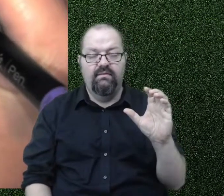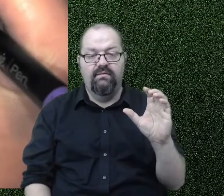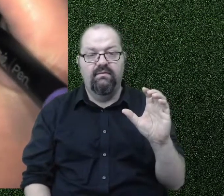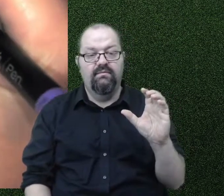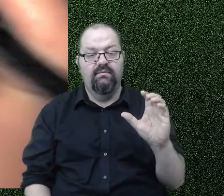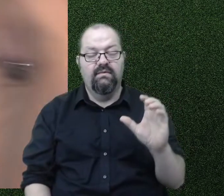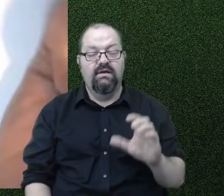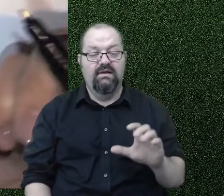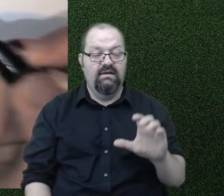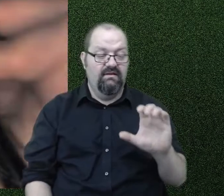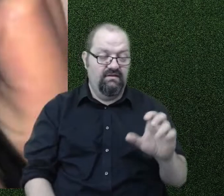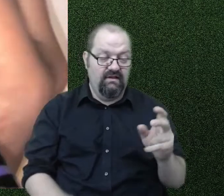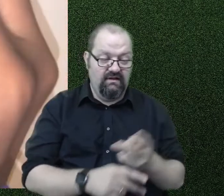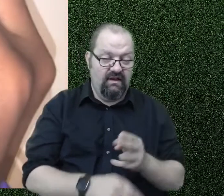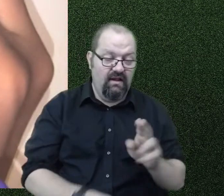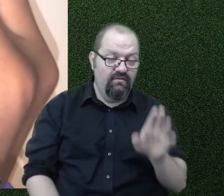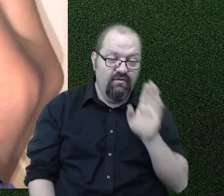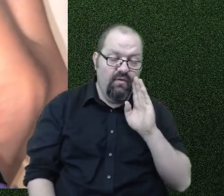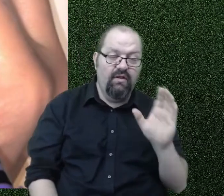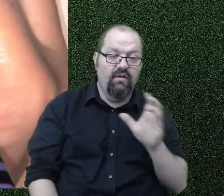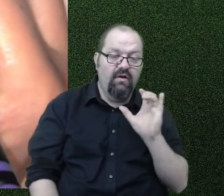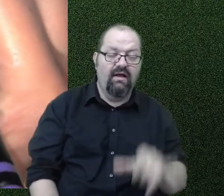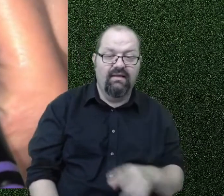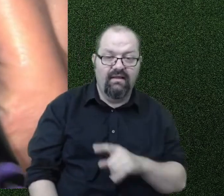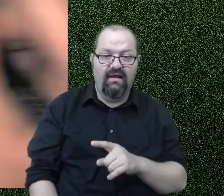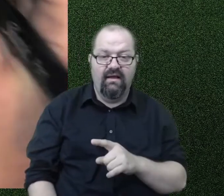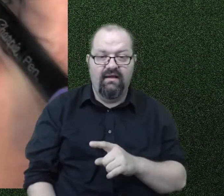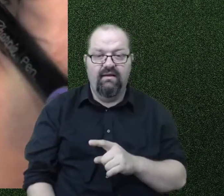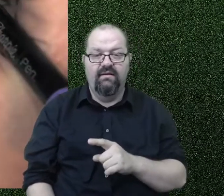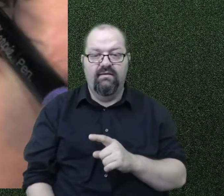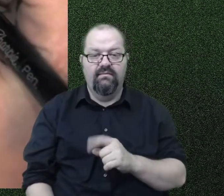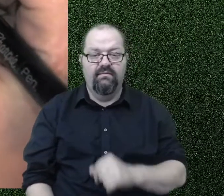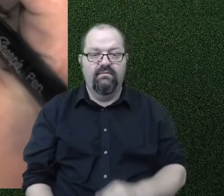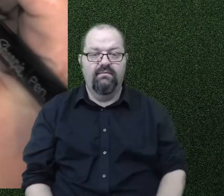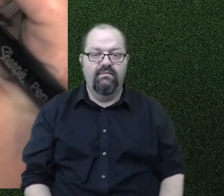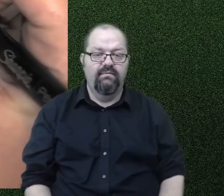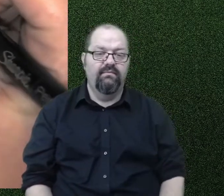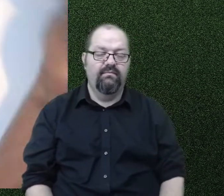c times u looks like this, and this